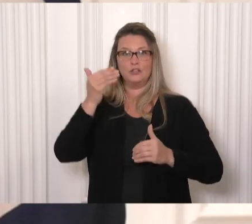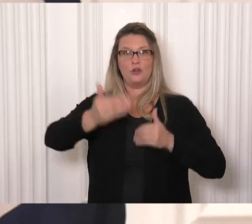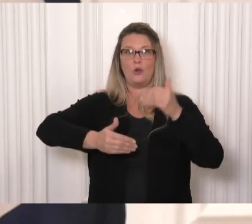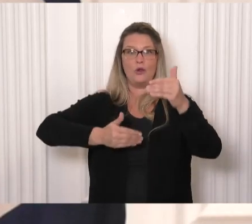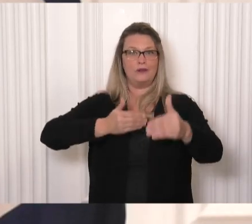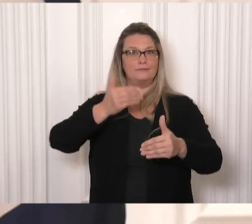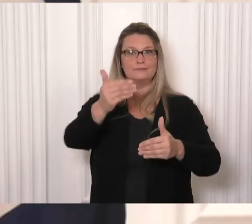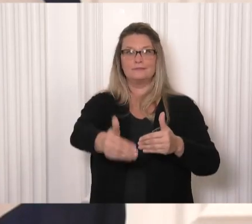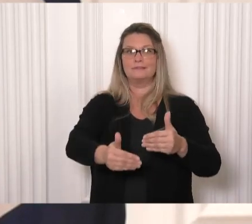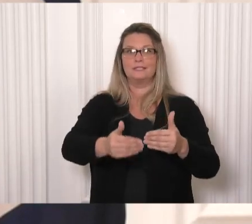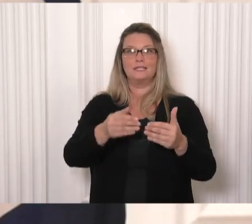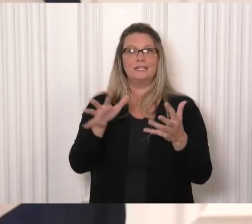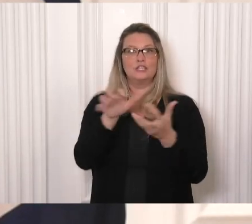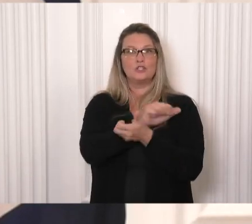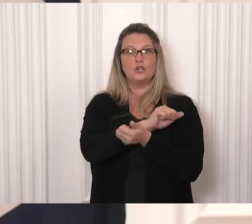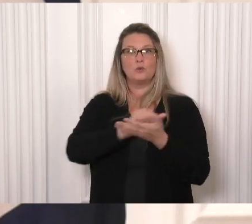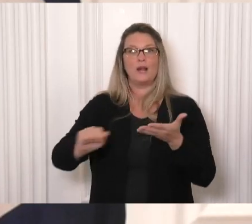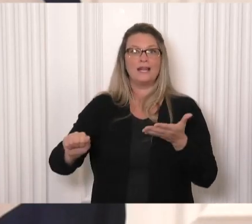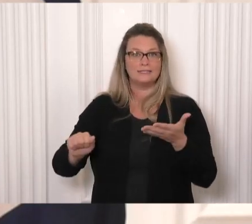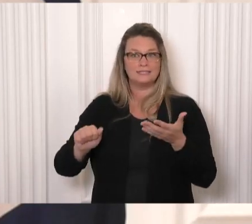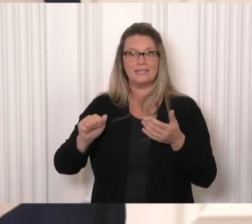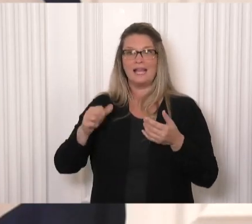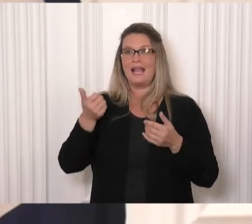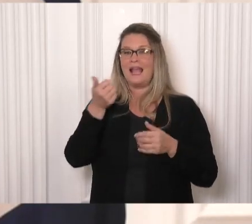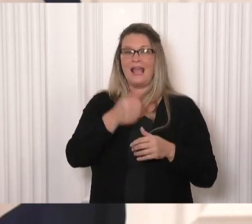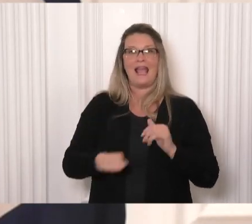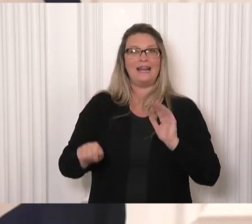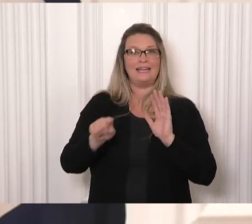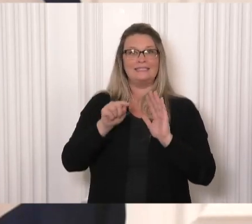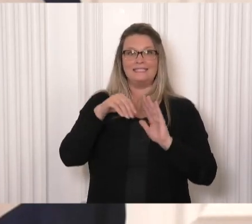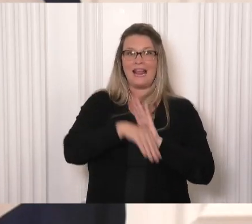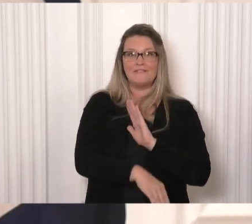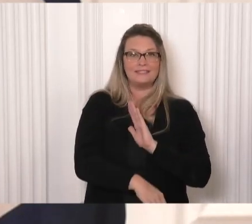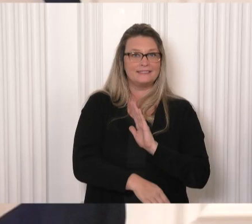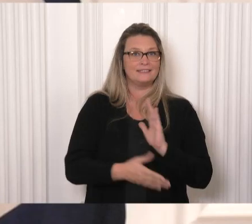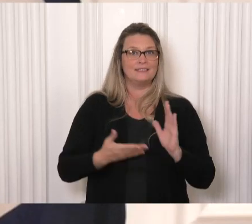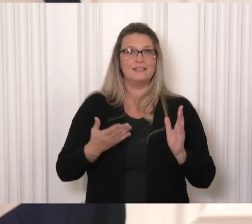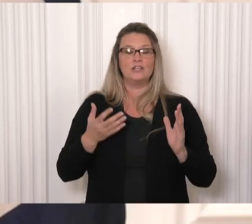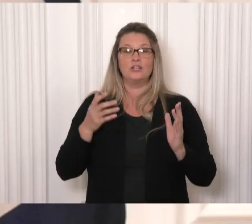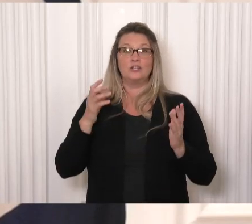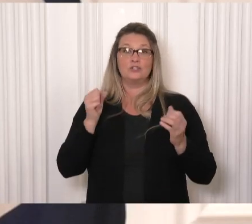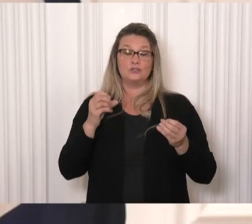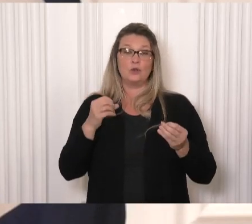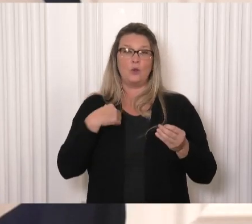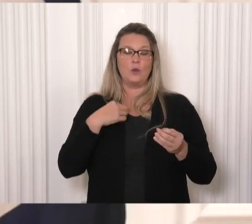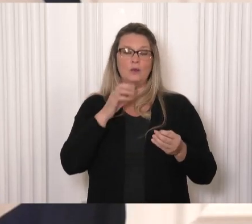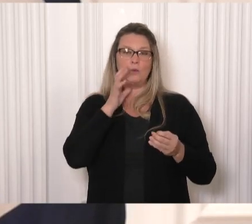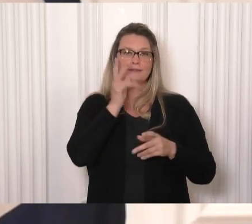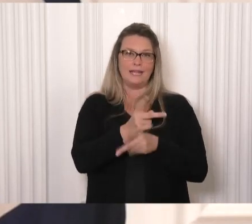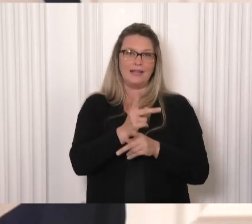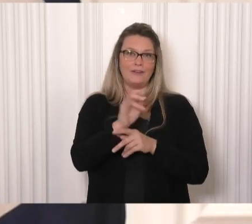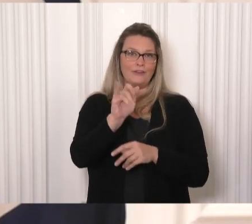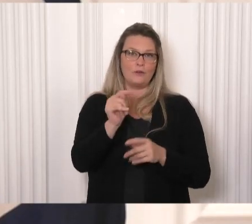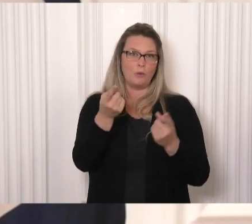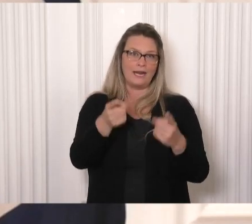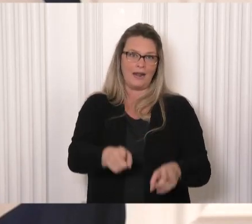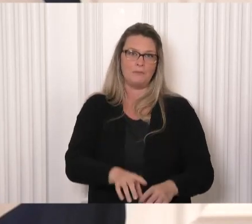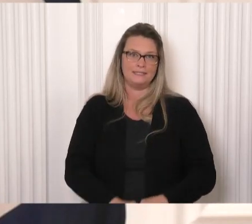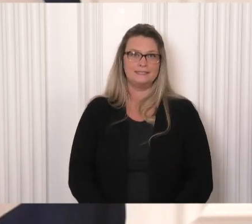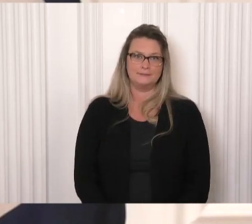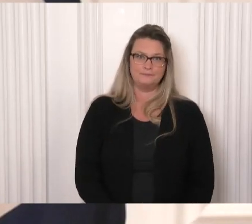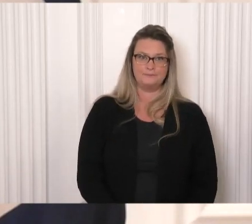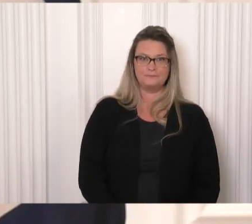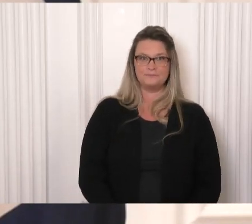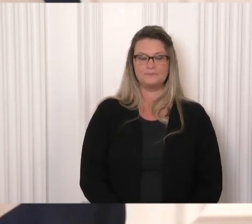deficit. And March should have done that, and then we should have been off and running. But we'll deal with it. That's what we got to do.